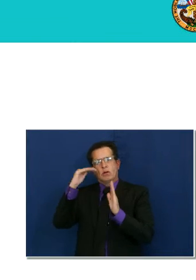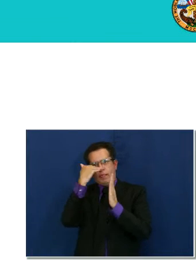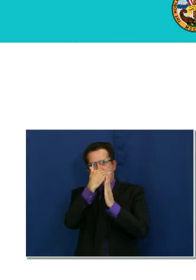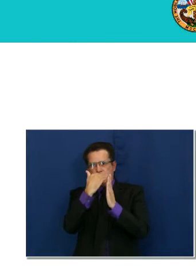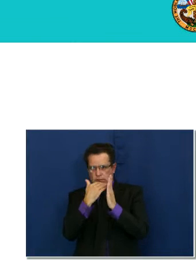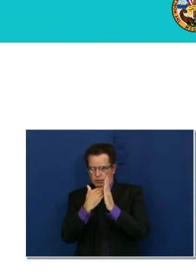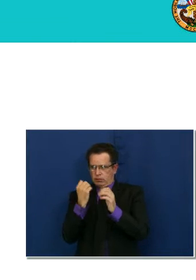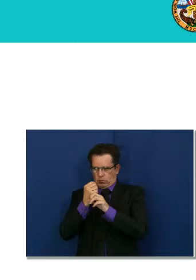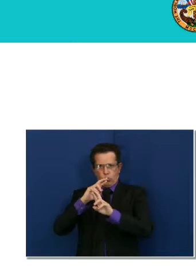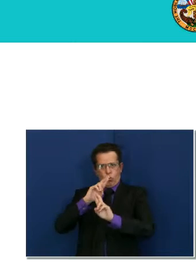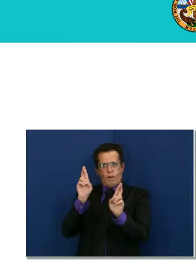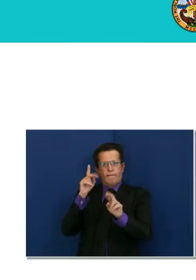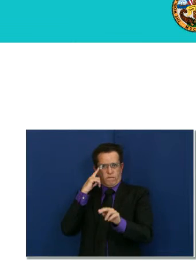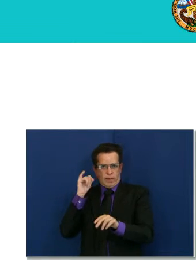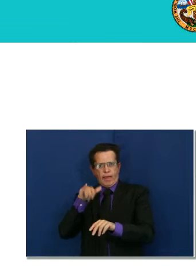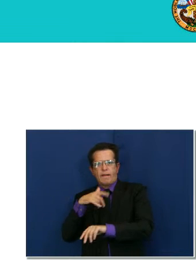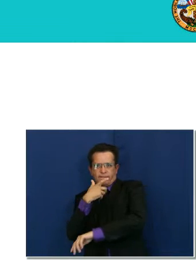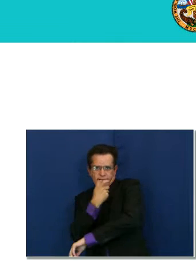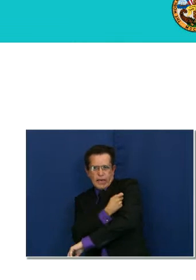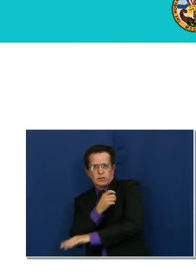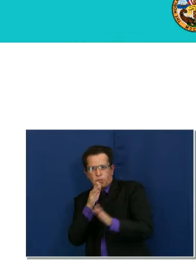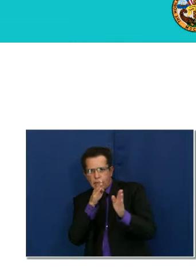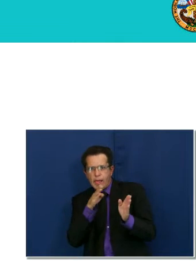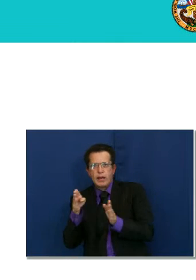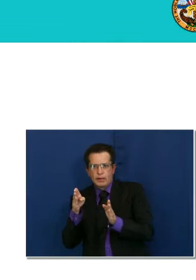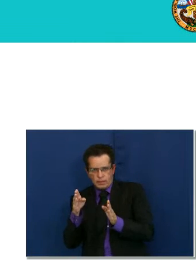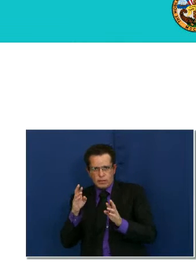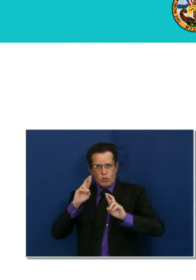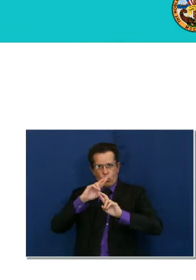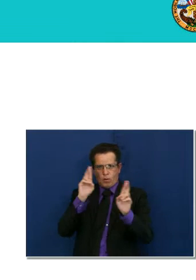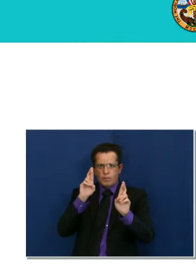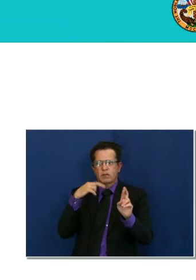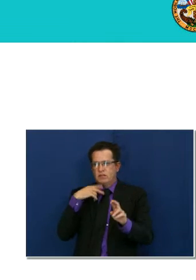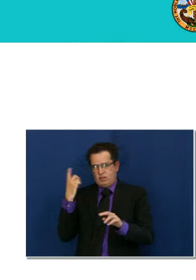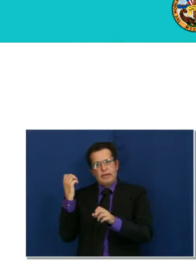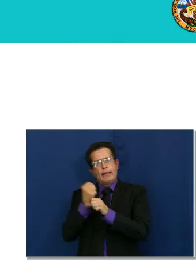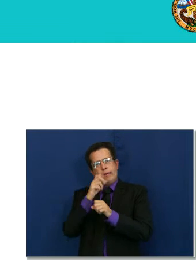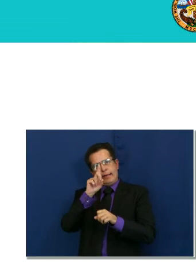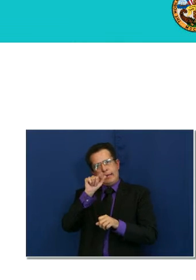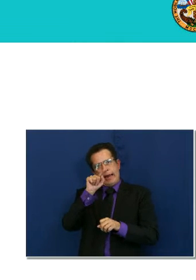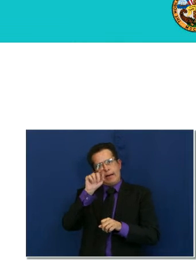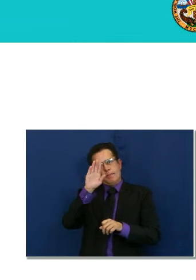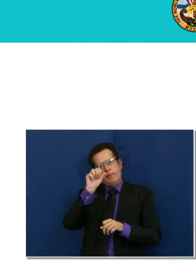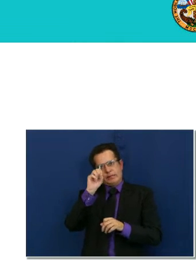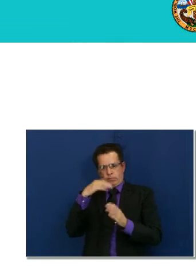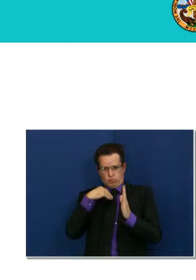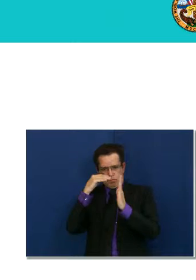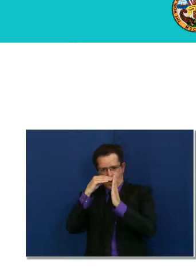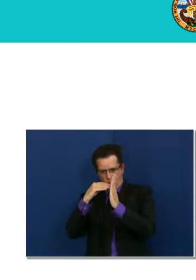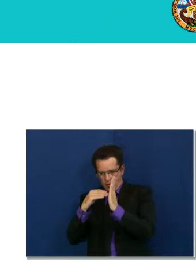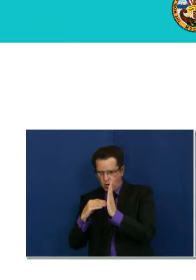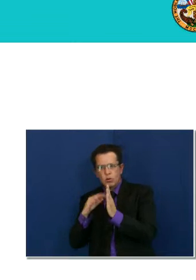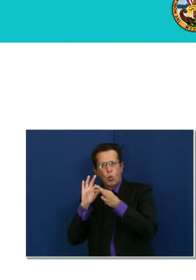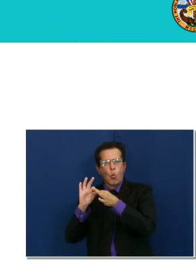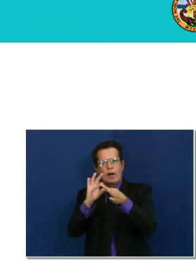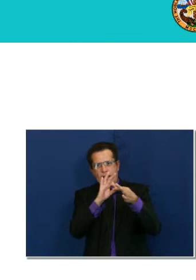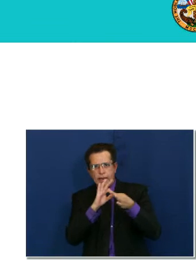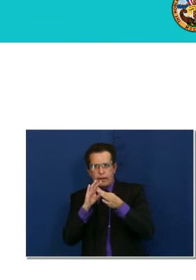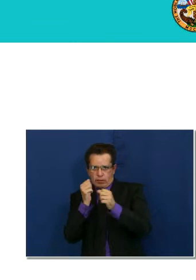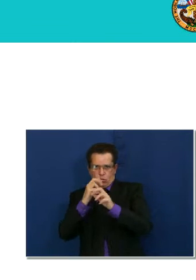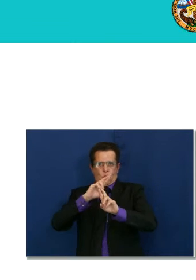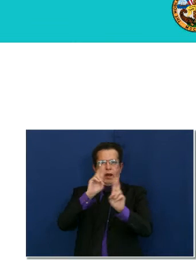coordinate enrollment, as I stated before, in the COVID ready database for healthcare providers, coordinate